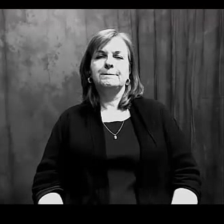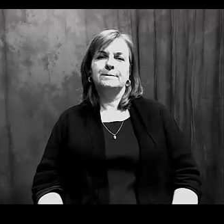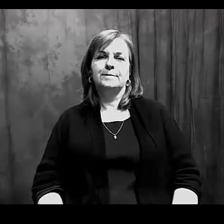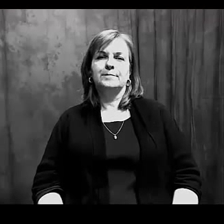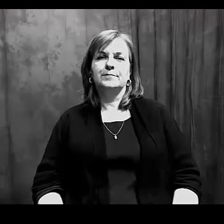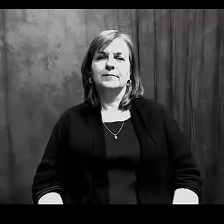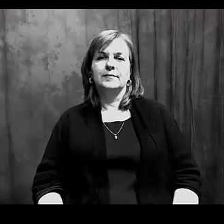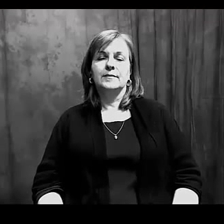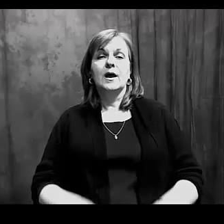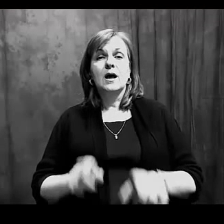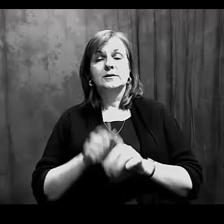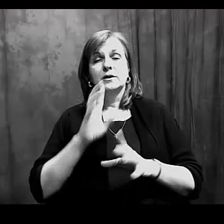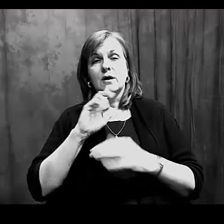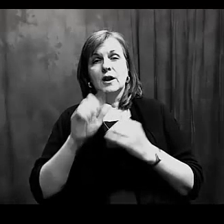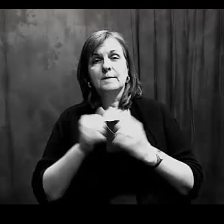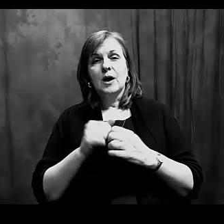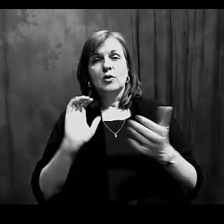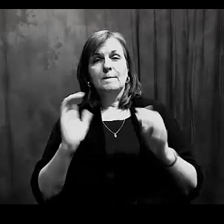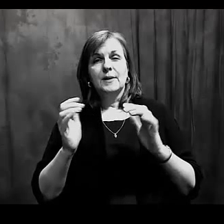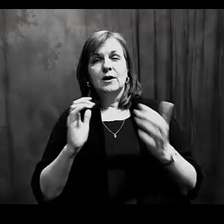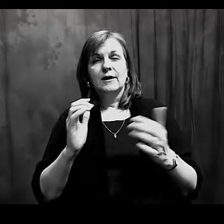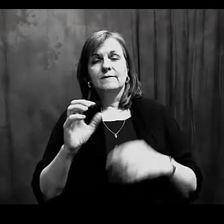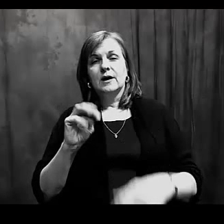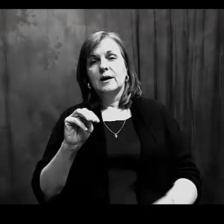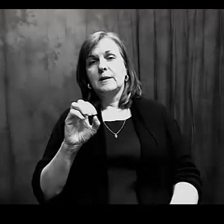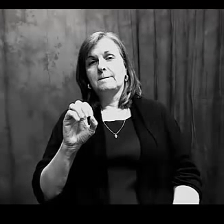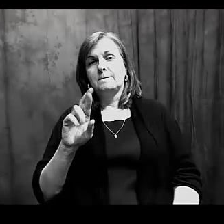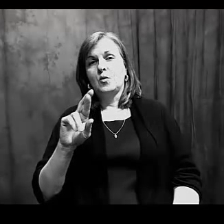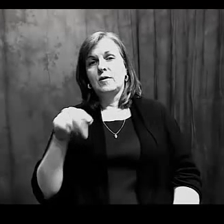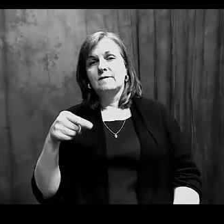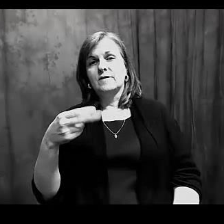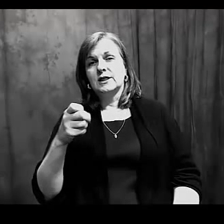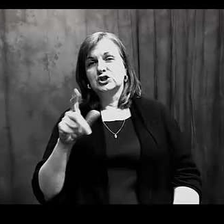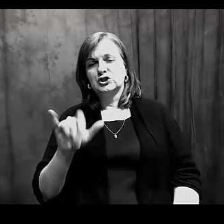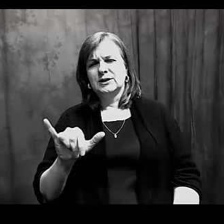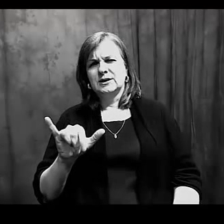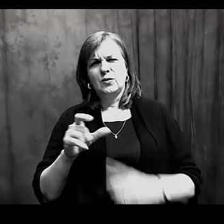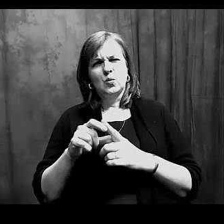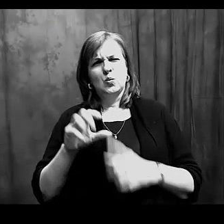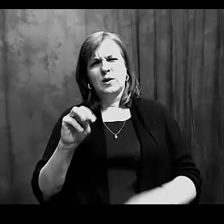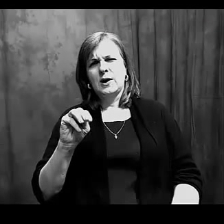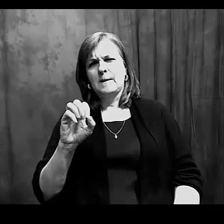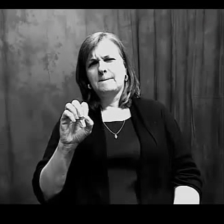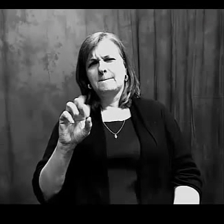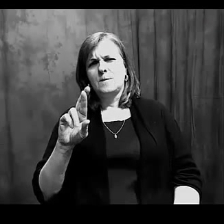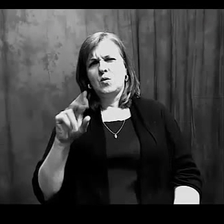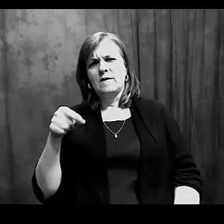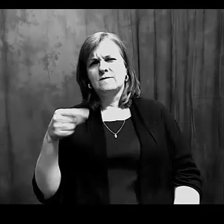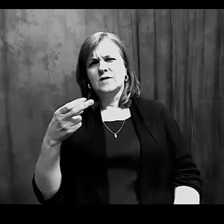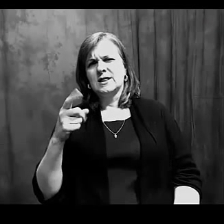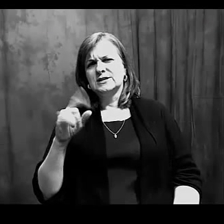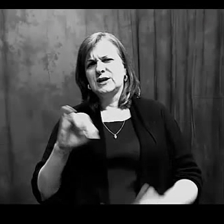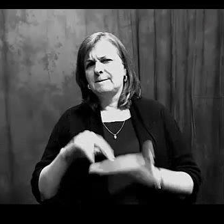on. We'll look at something known as comparative morphology. What is morphology?